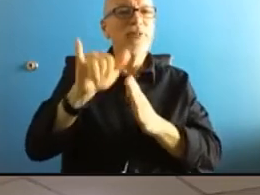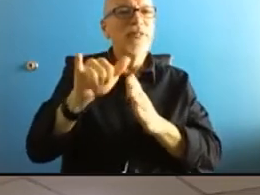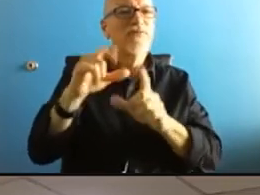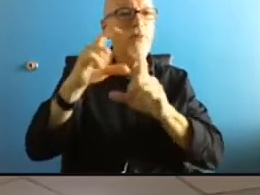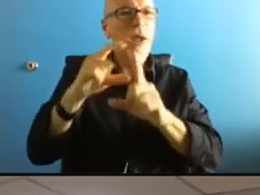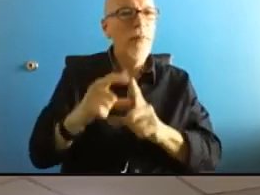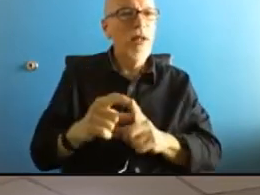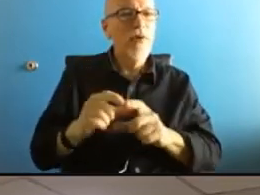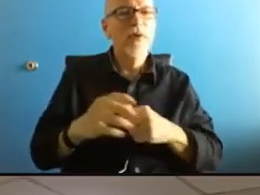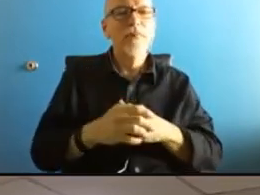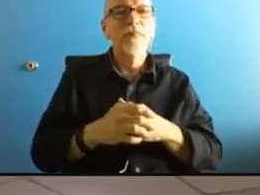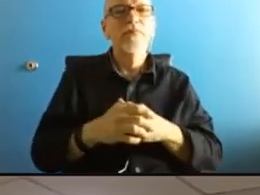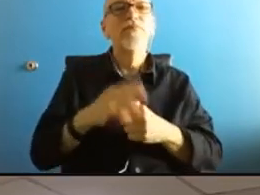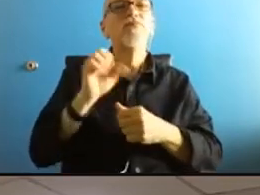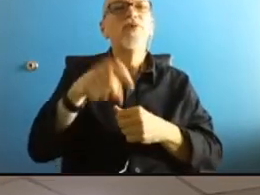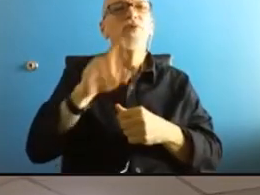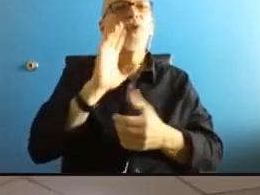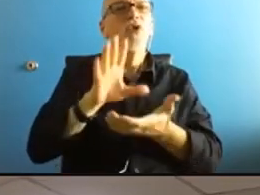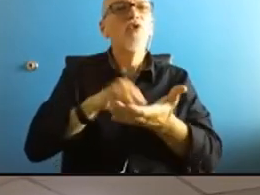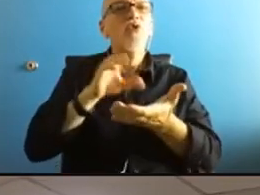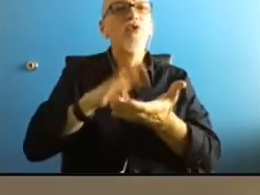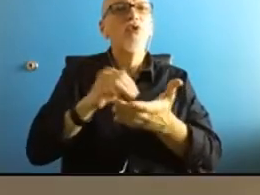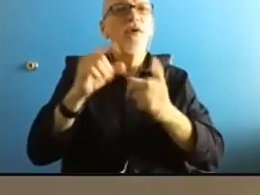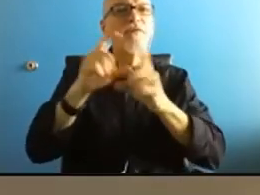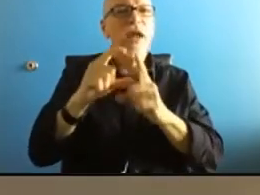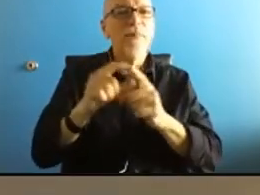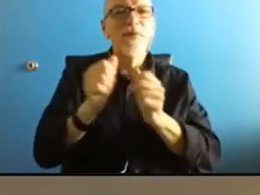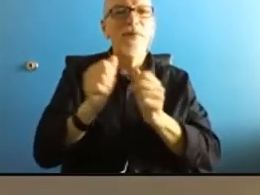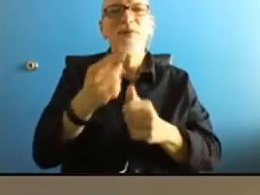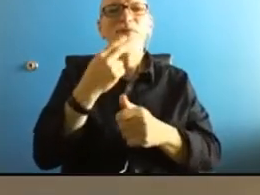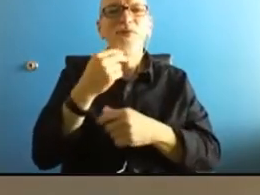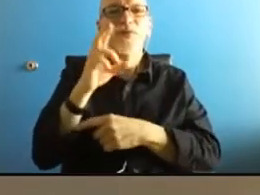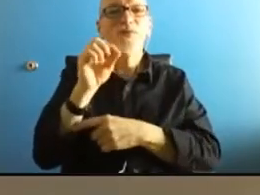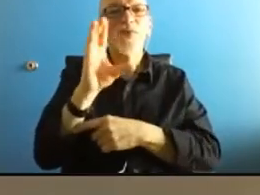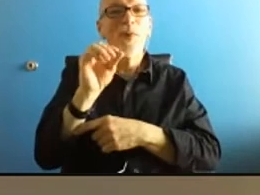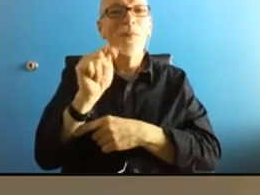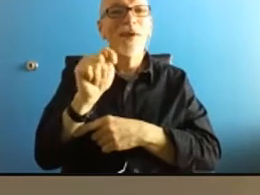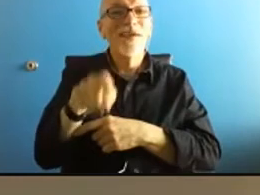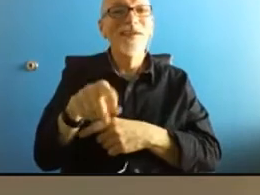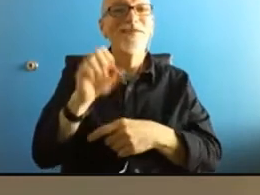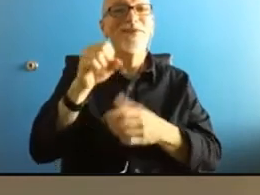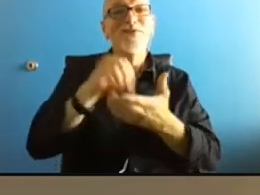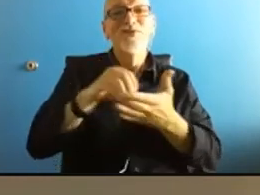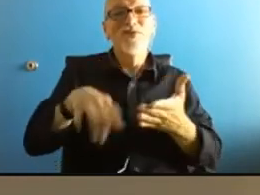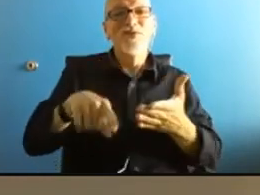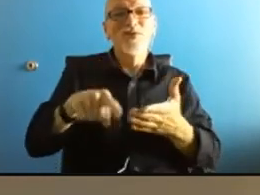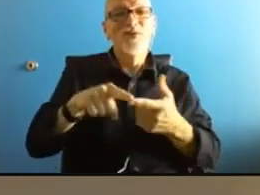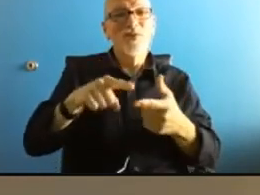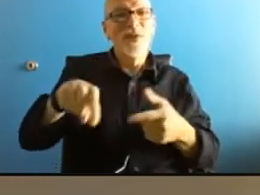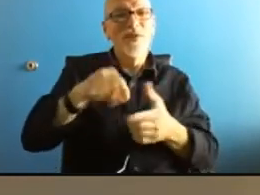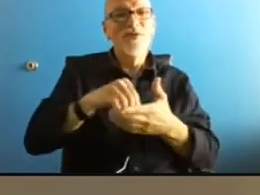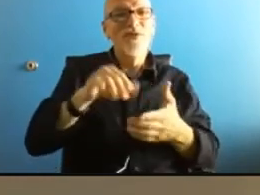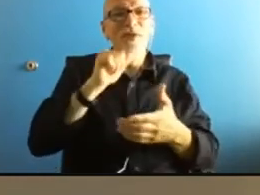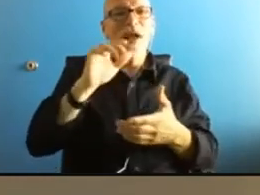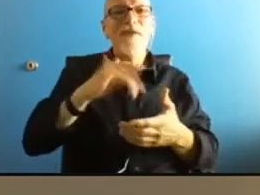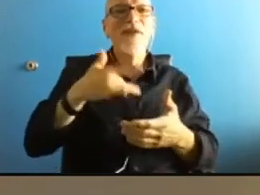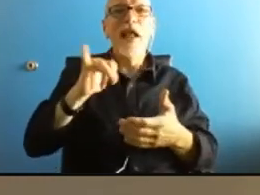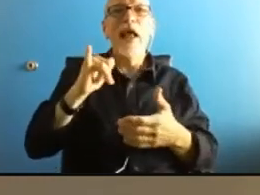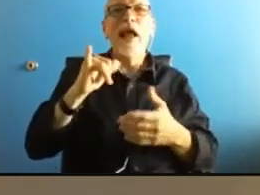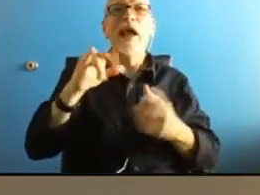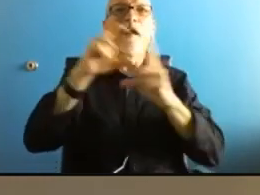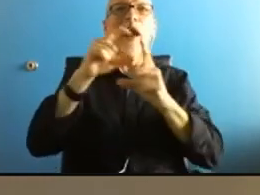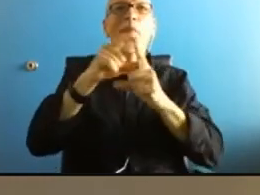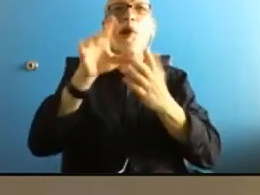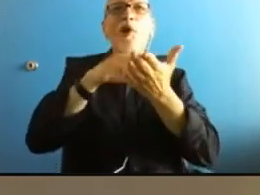vocabulary. So they're learning vocabulary with this cute little robot. And so to the students, it doesn't seem like vocabulary learning, it's